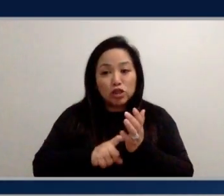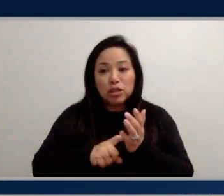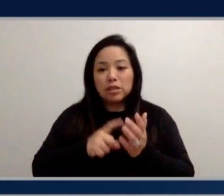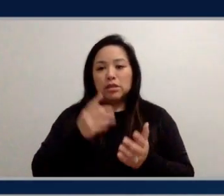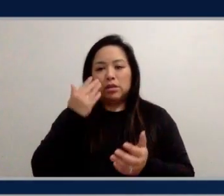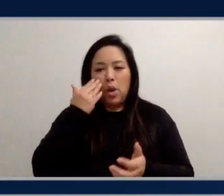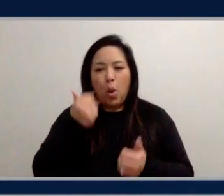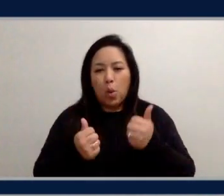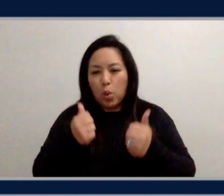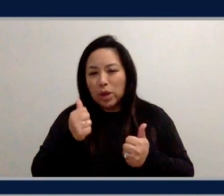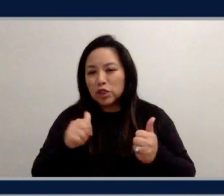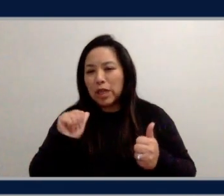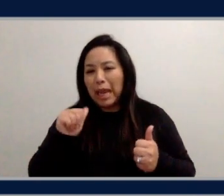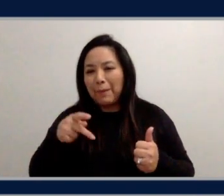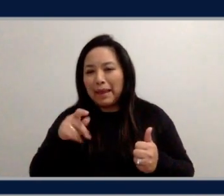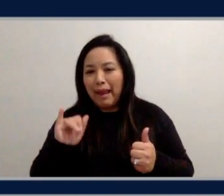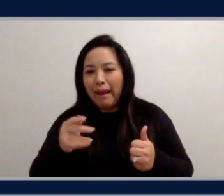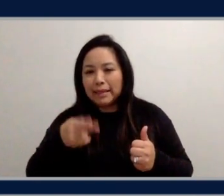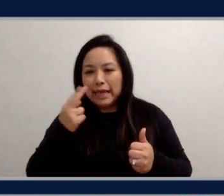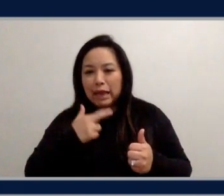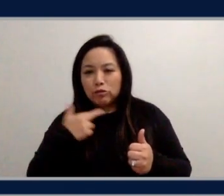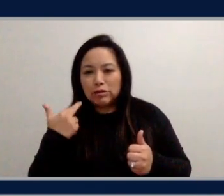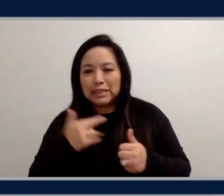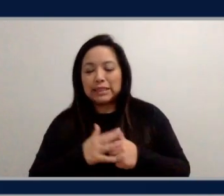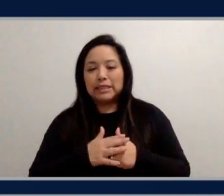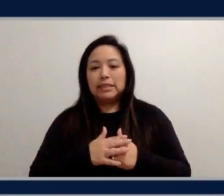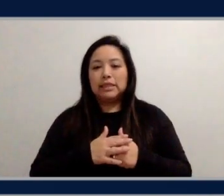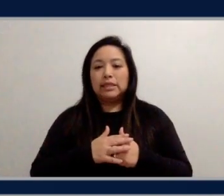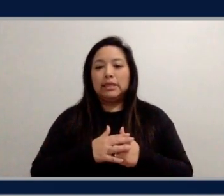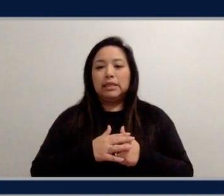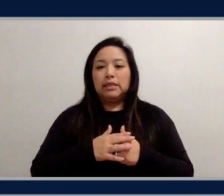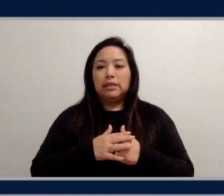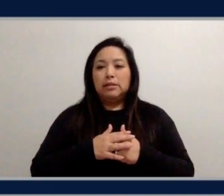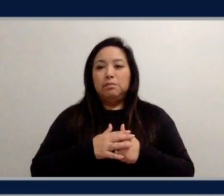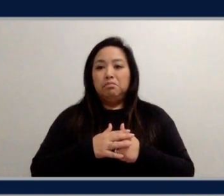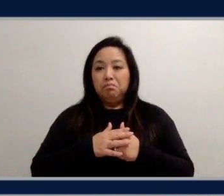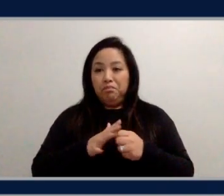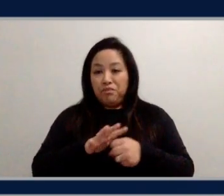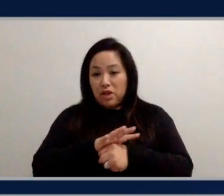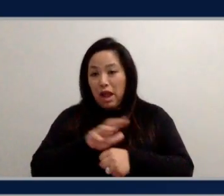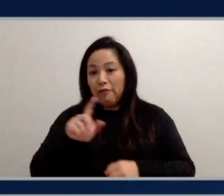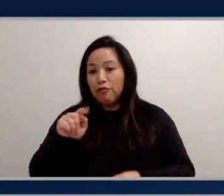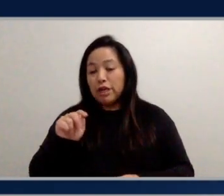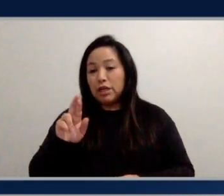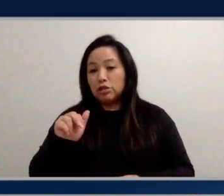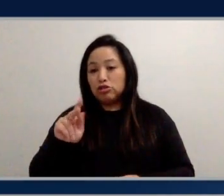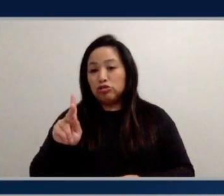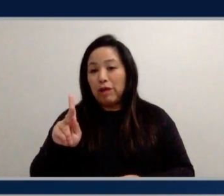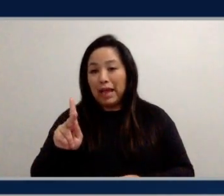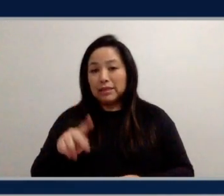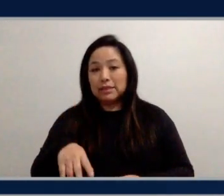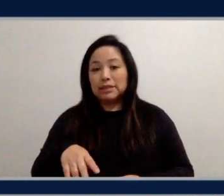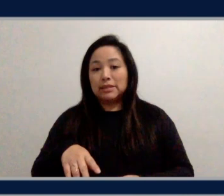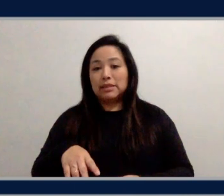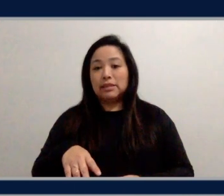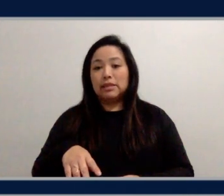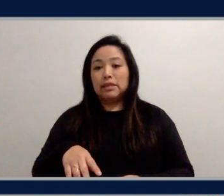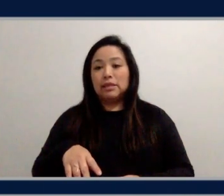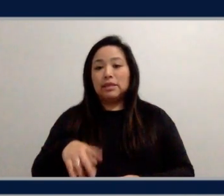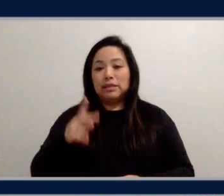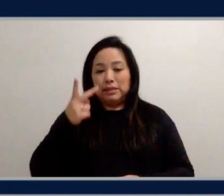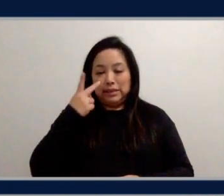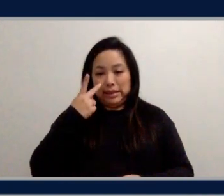risk, such as the deletion of CloudTrail trail. Covering your tracks. Mm-hmm. And there are always cover thousands of